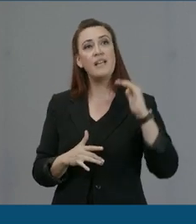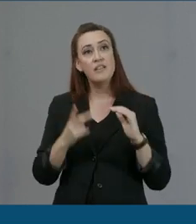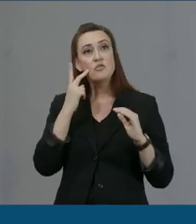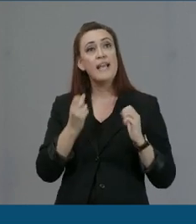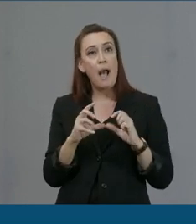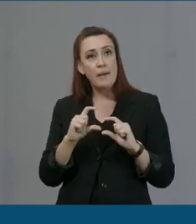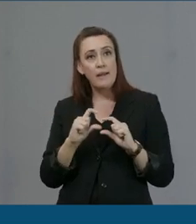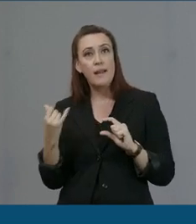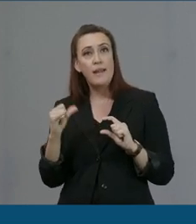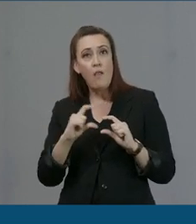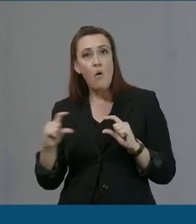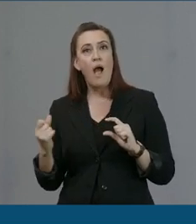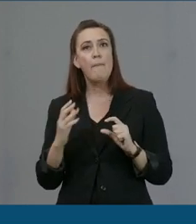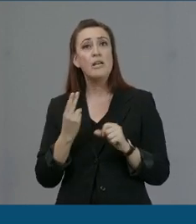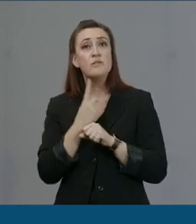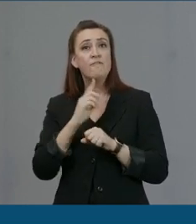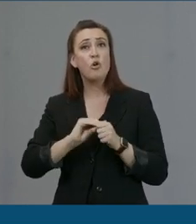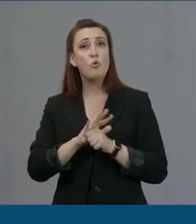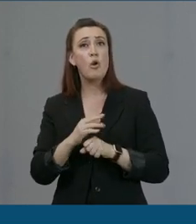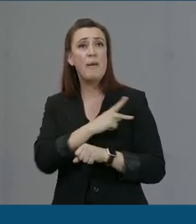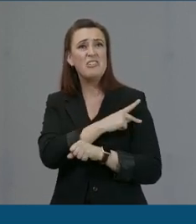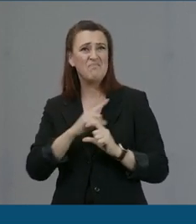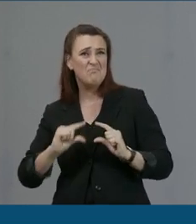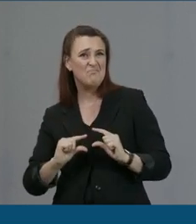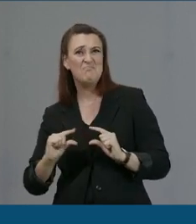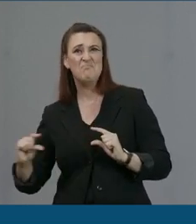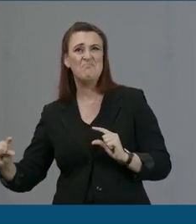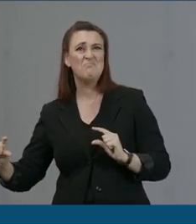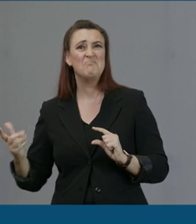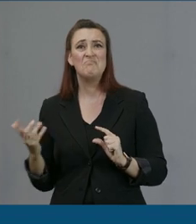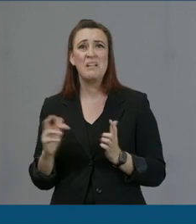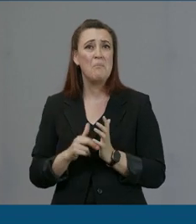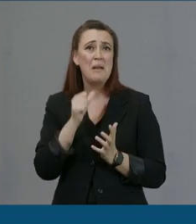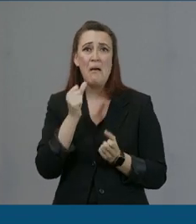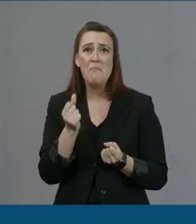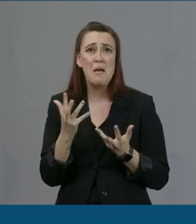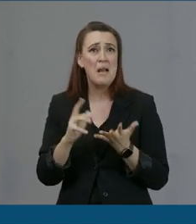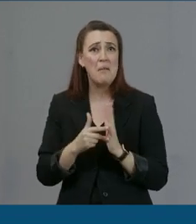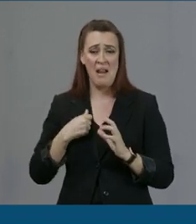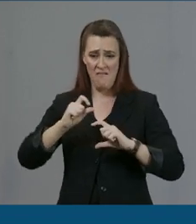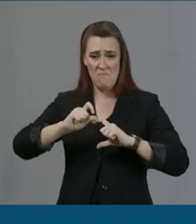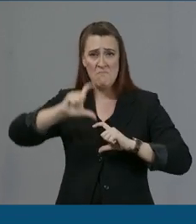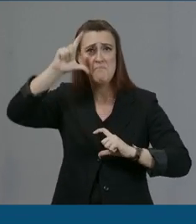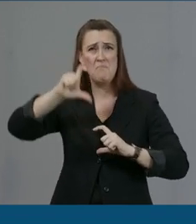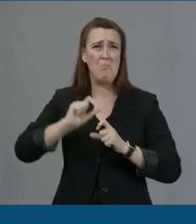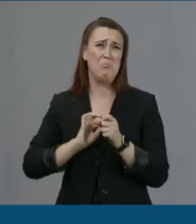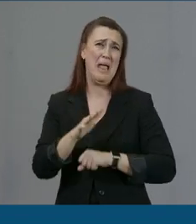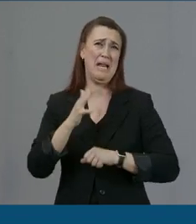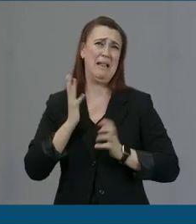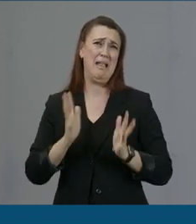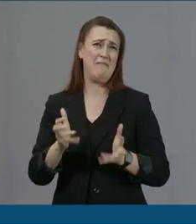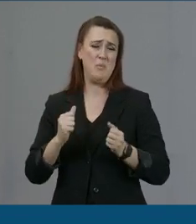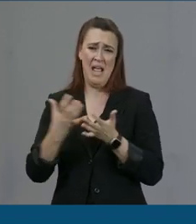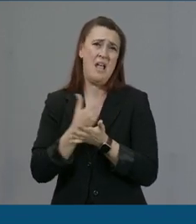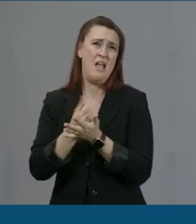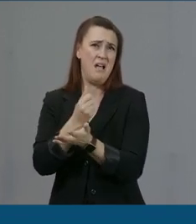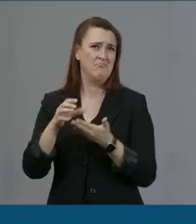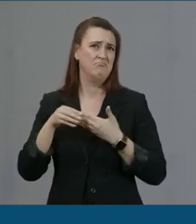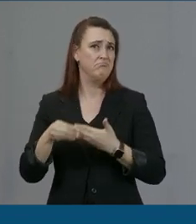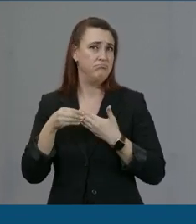patients. Again, the same takeaway. We have capacity in hospital beds, in ICUs, in